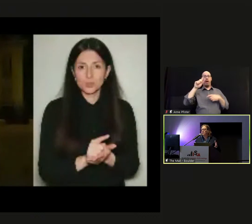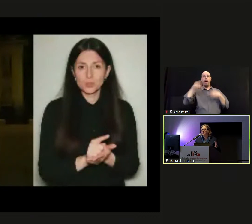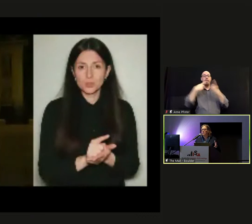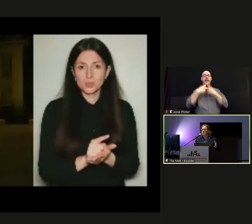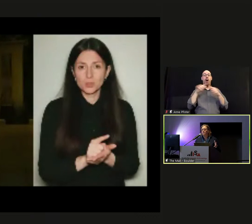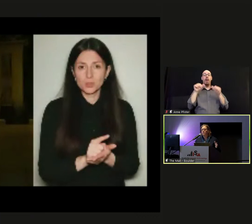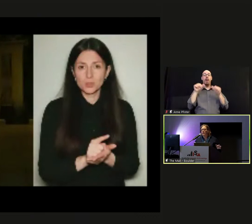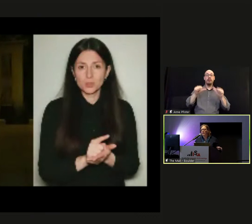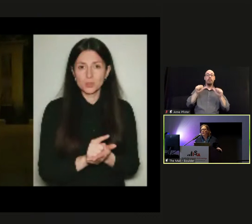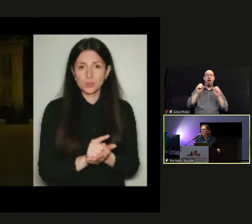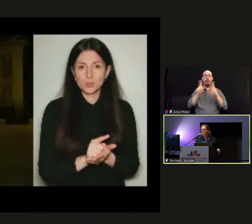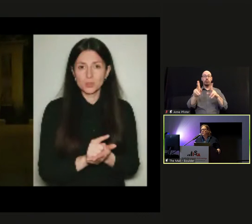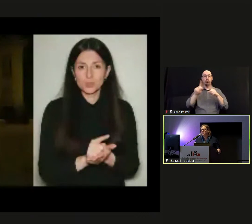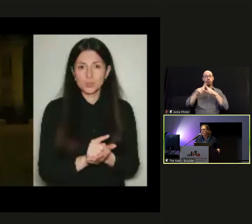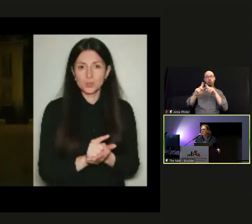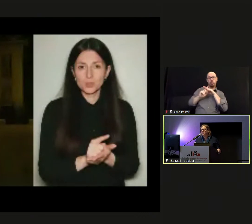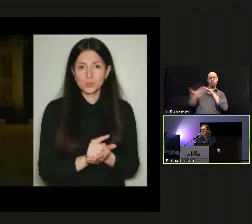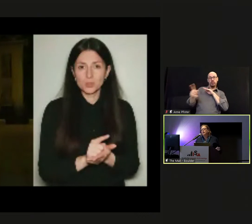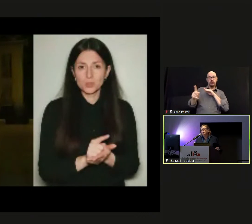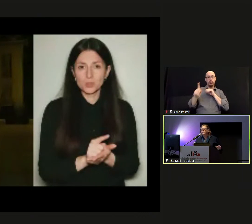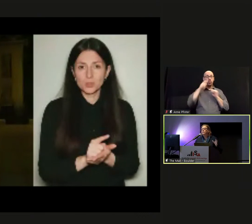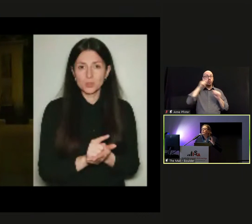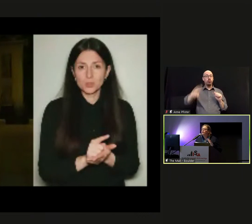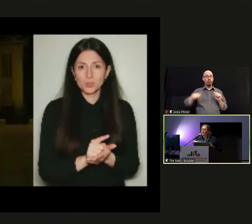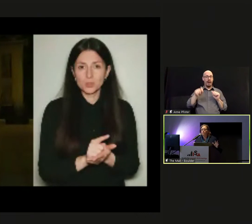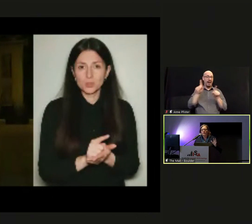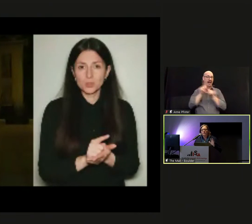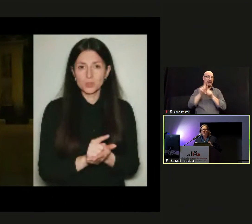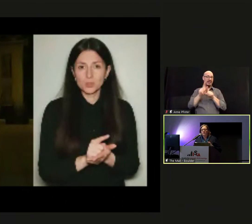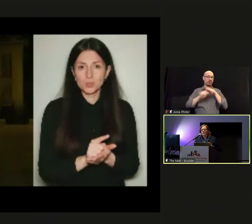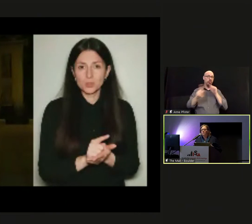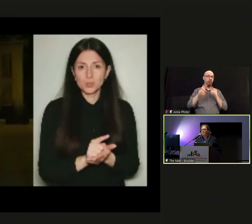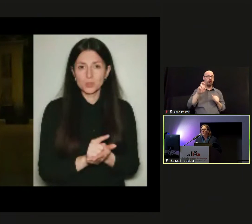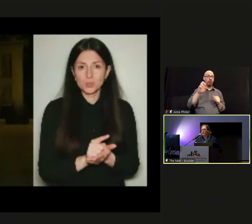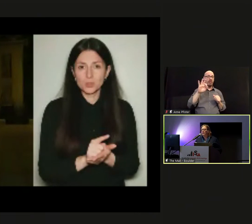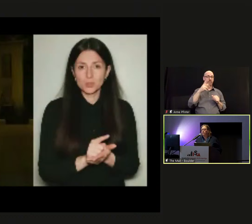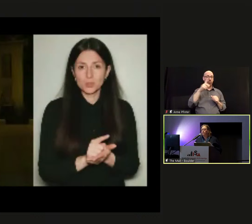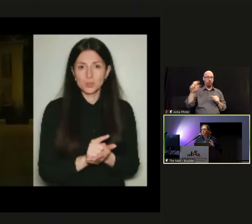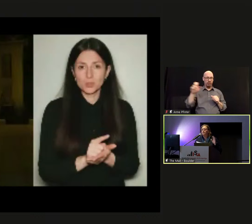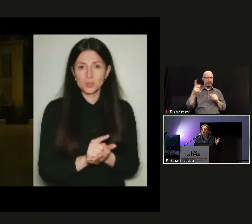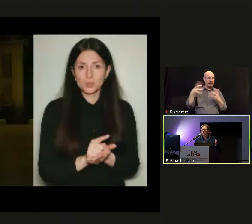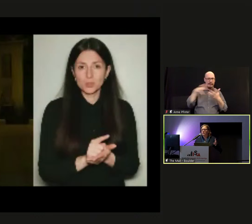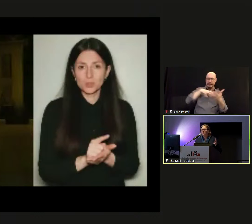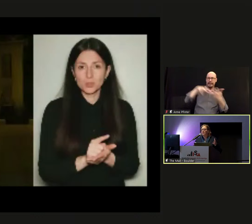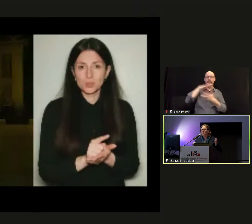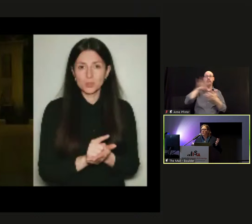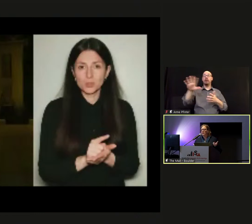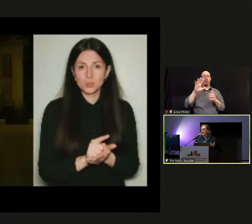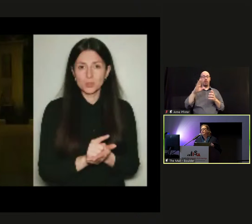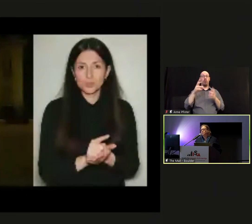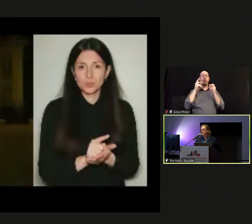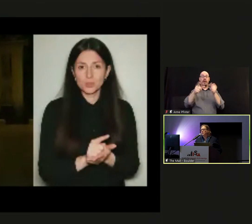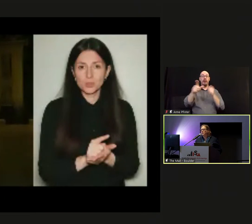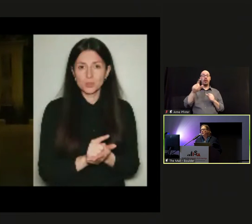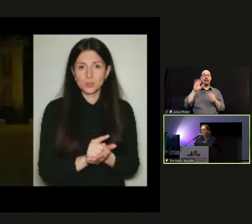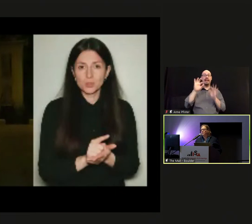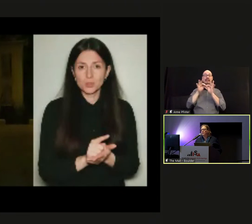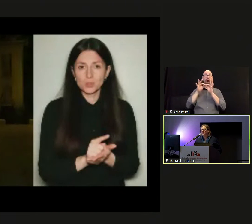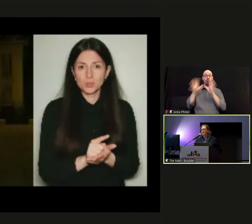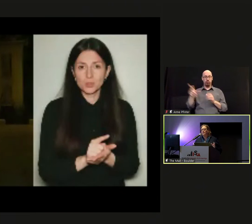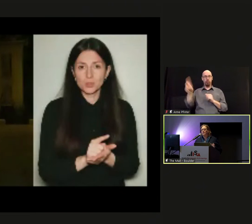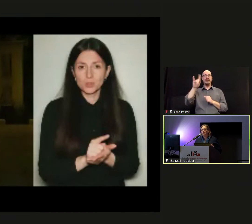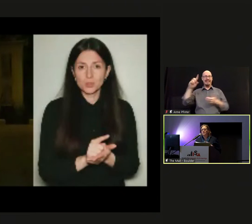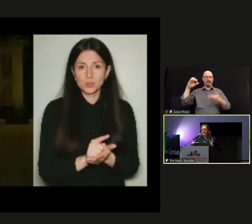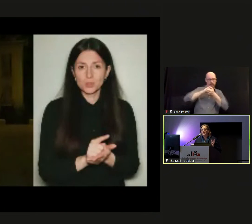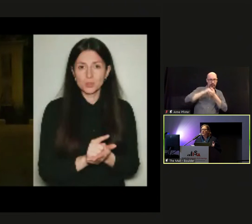opportunities to leave Ukraine as a refugee. But very quickly, interpreters collaborated with the Society for